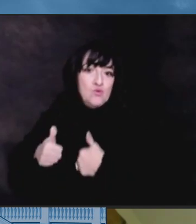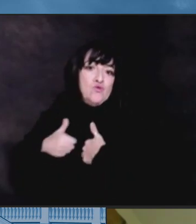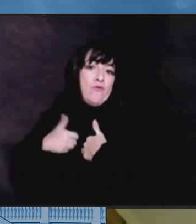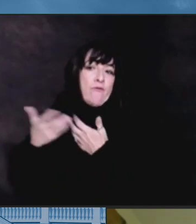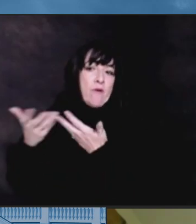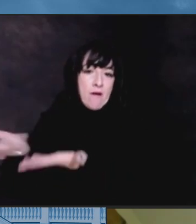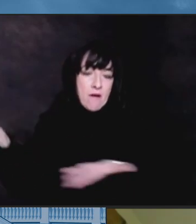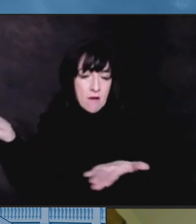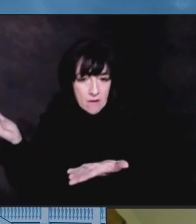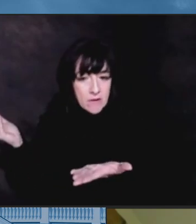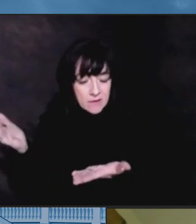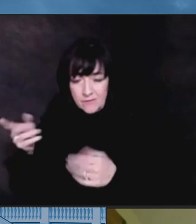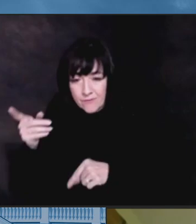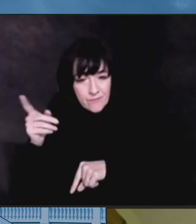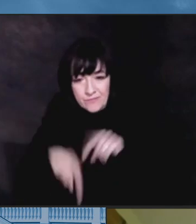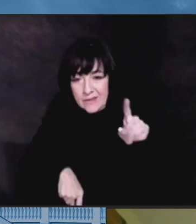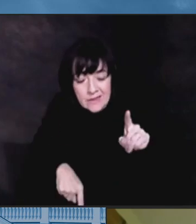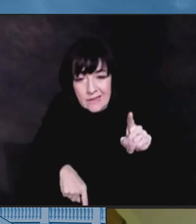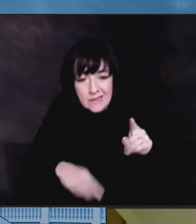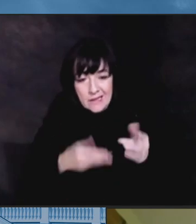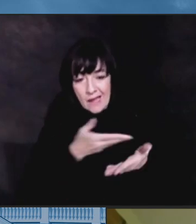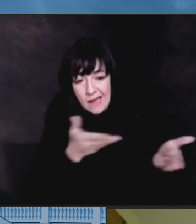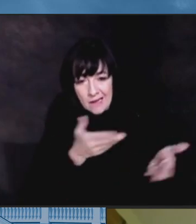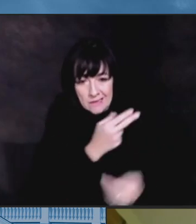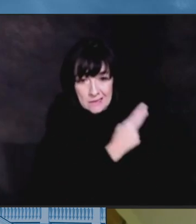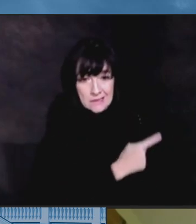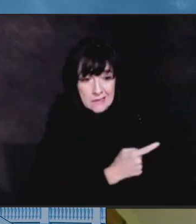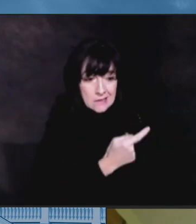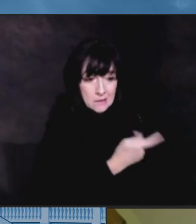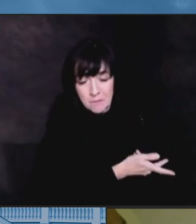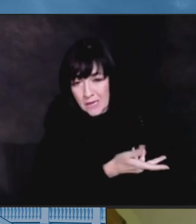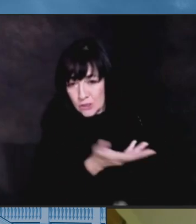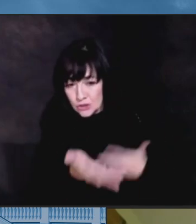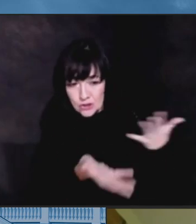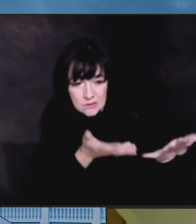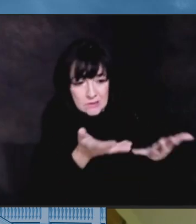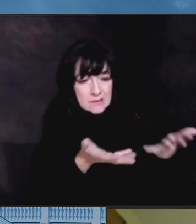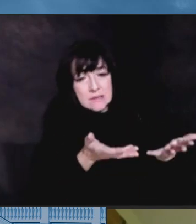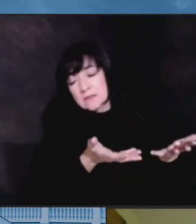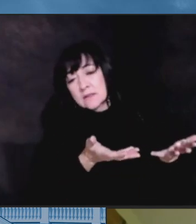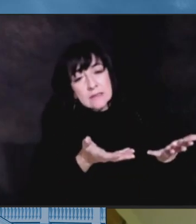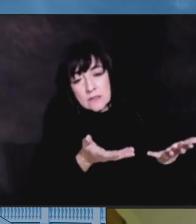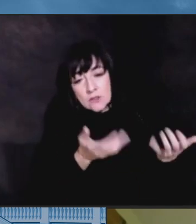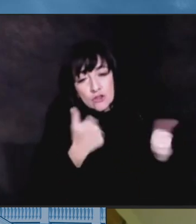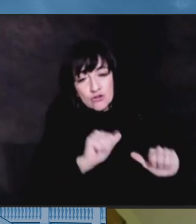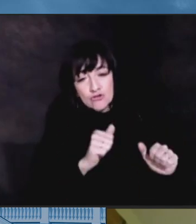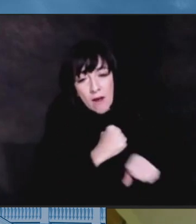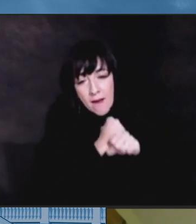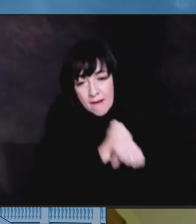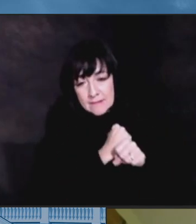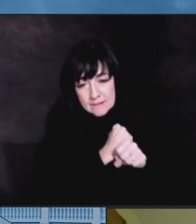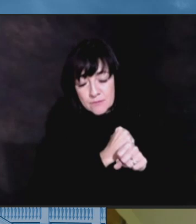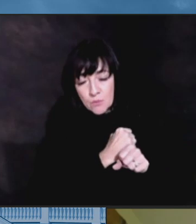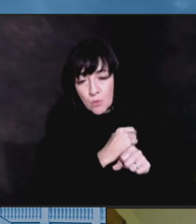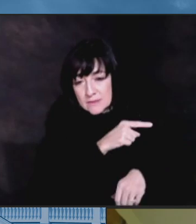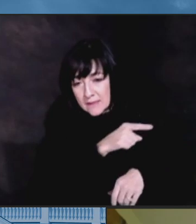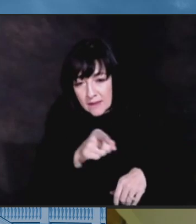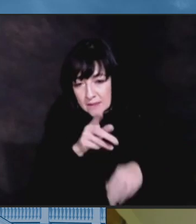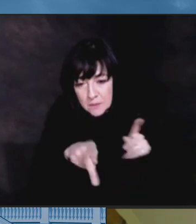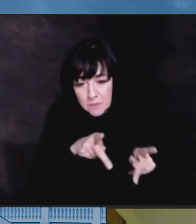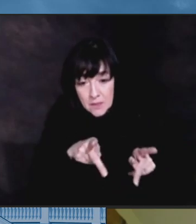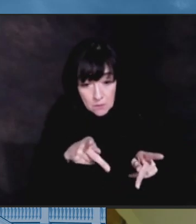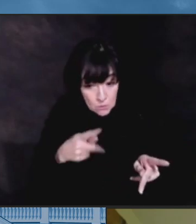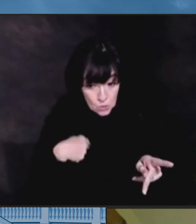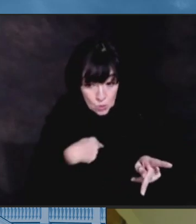here. And we know where this transmission is occurring, and we know what people have to do. It's